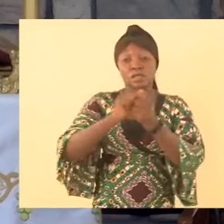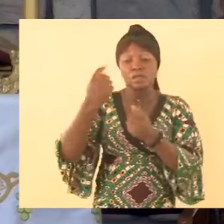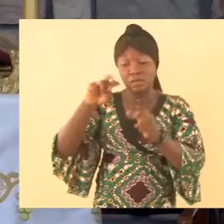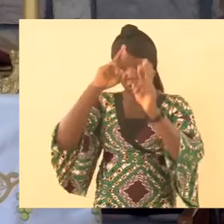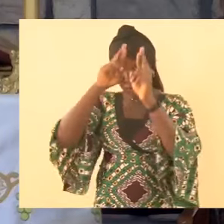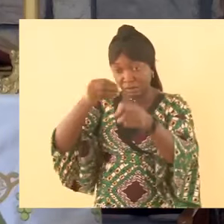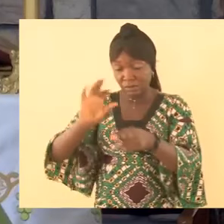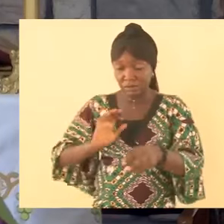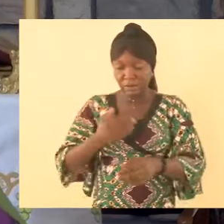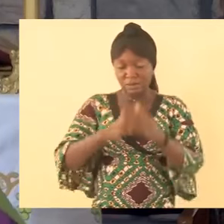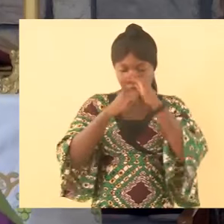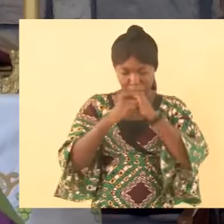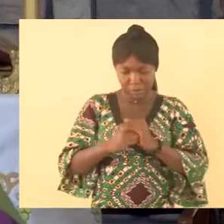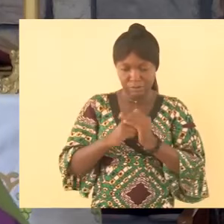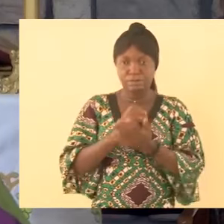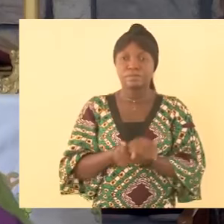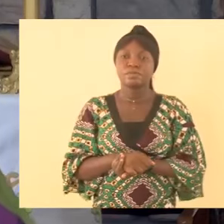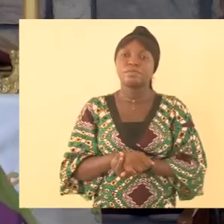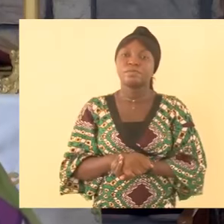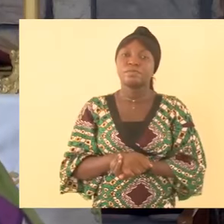Destroying the integrity of our worship.